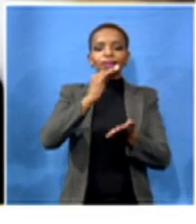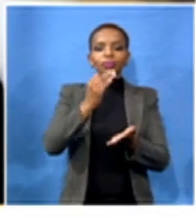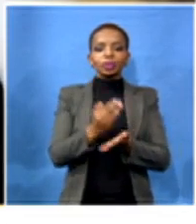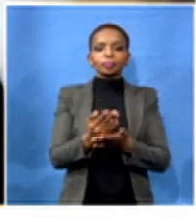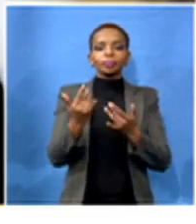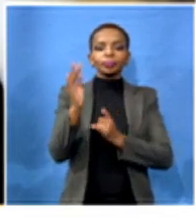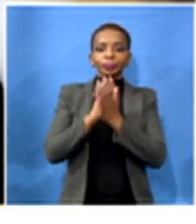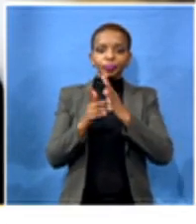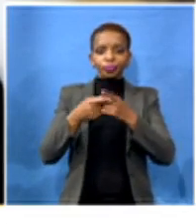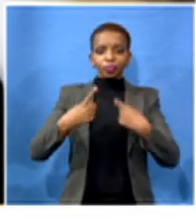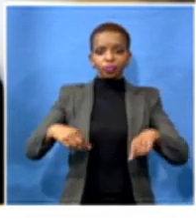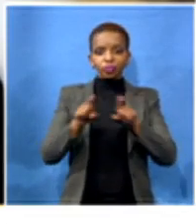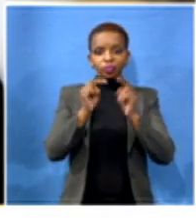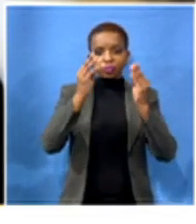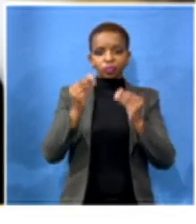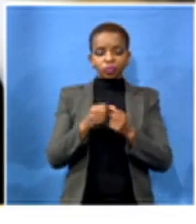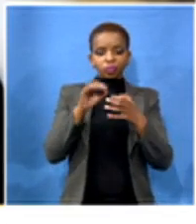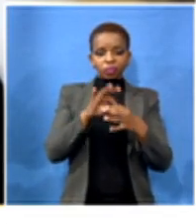you on the program, Dr. Mothudi.